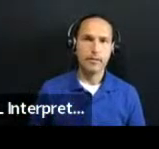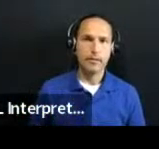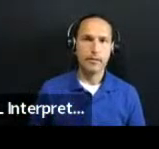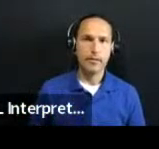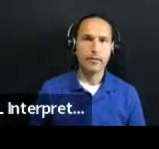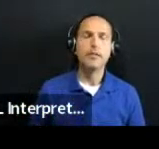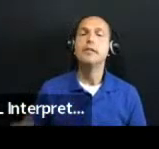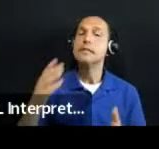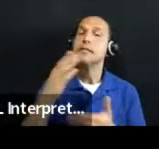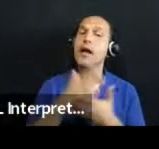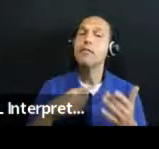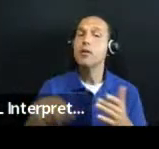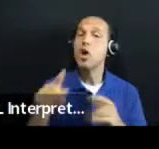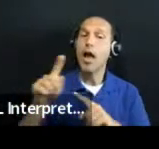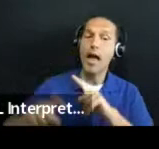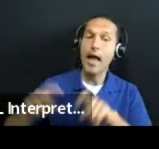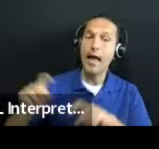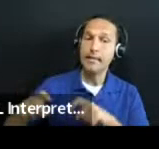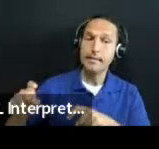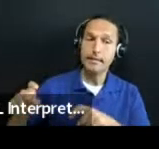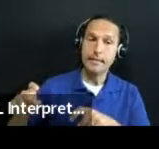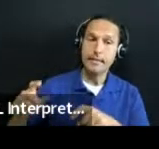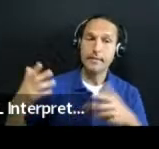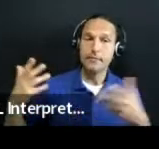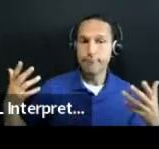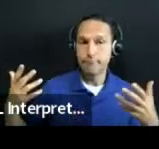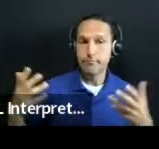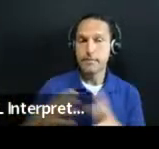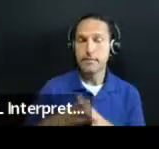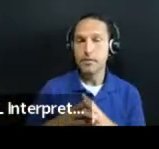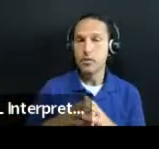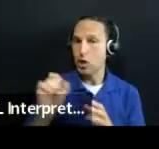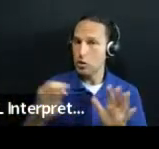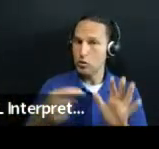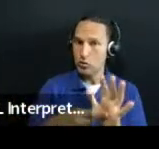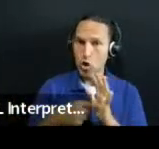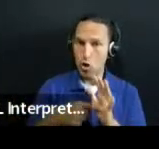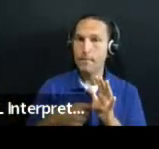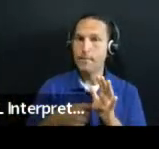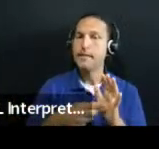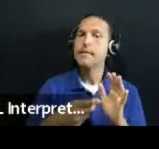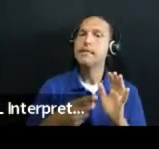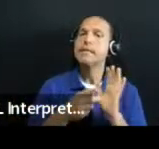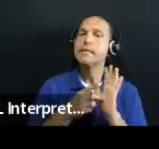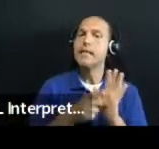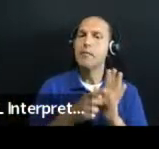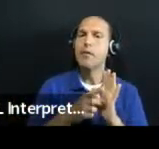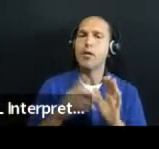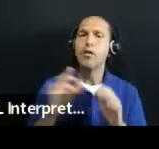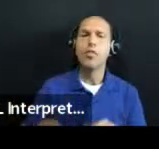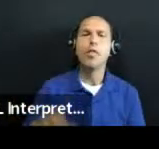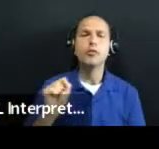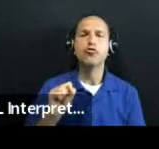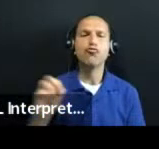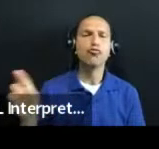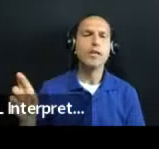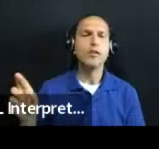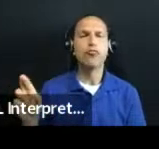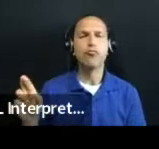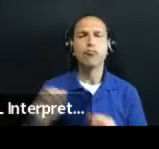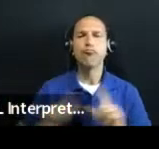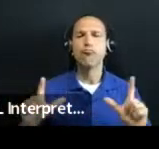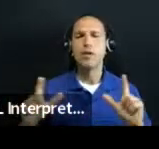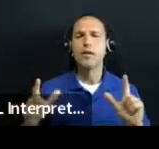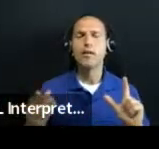But some things you can ask is, you know, can you show me a demo of a screen reader experience of your